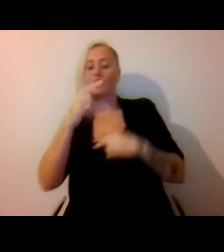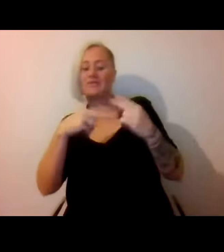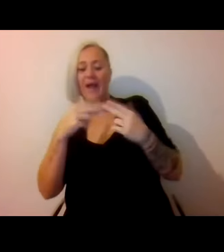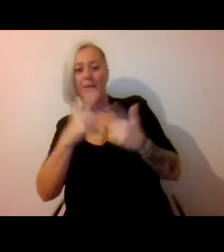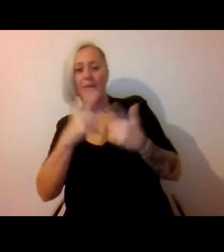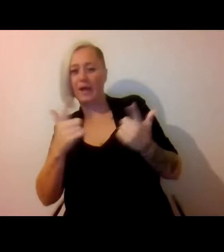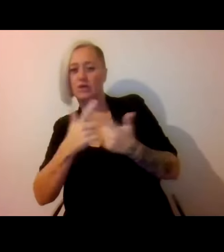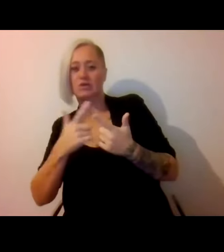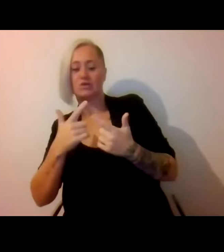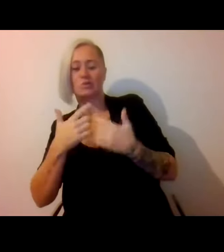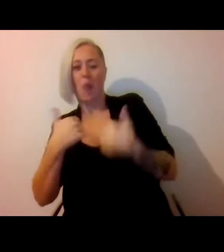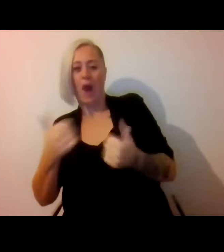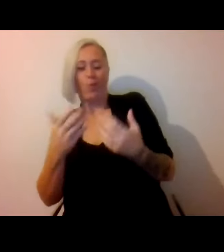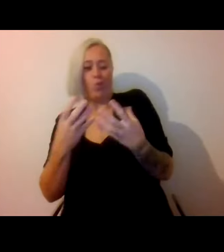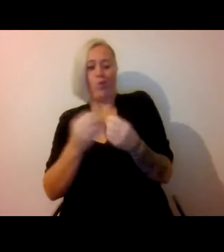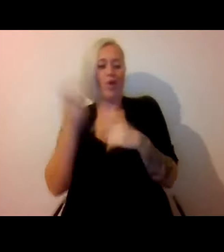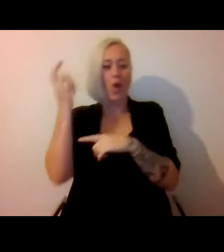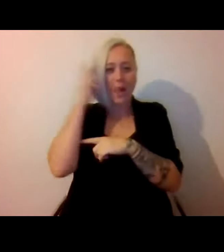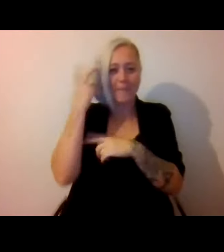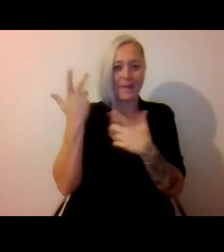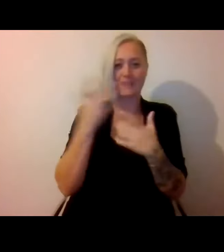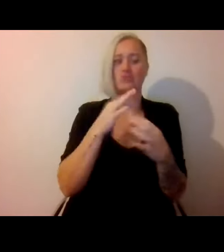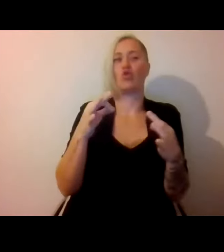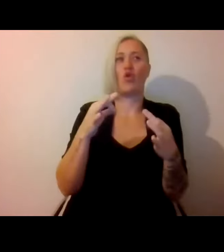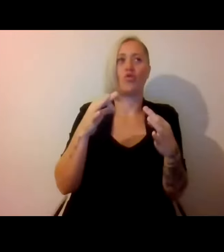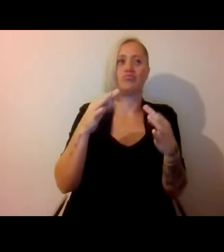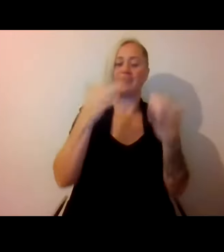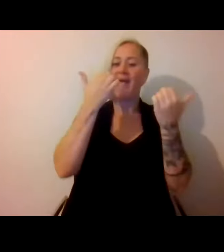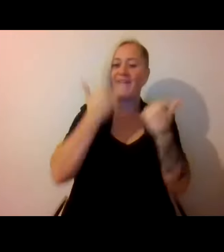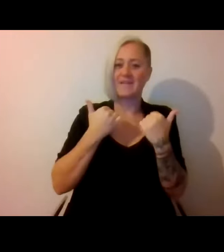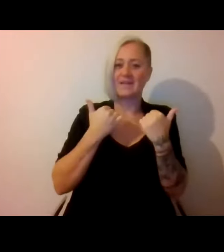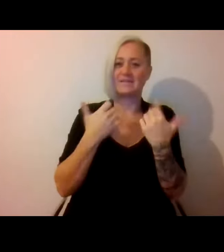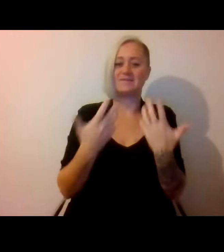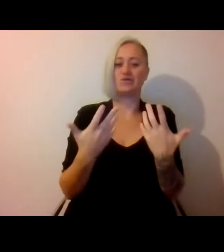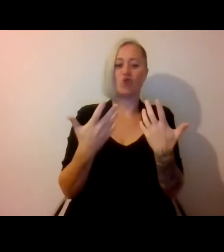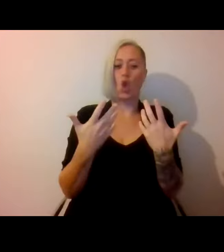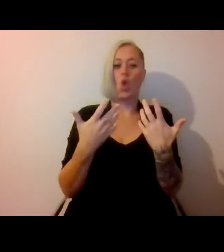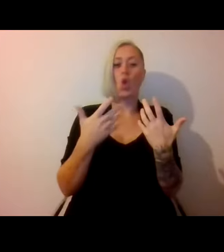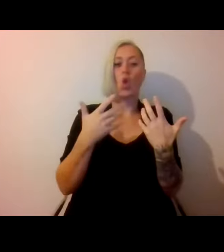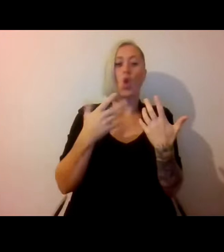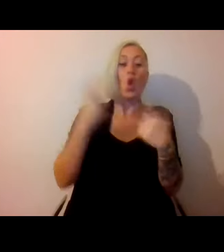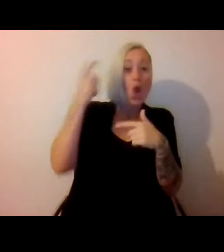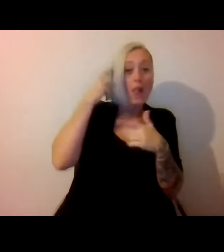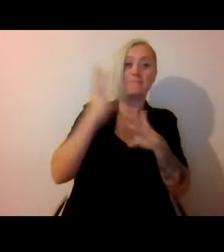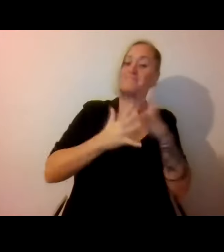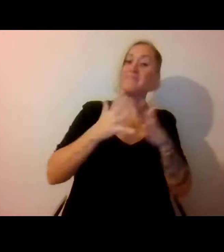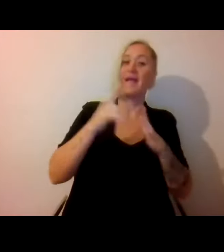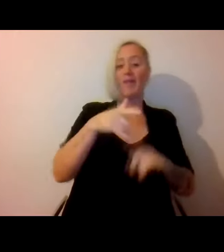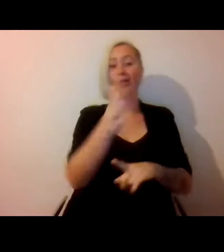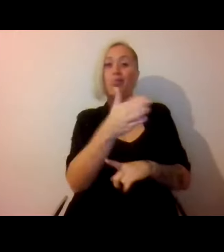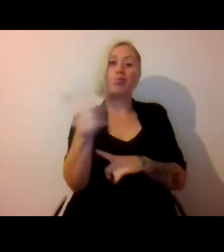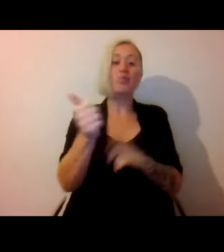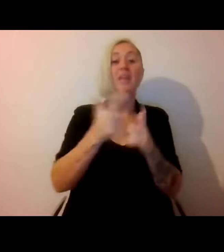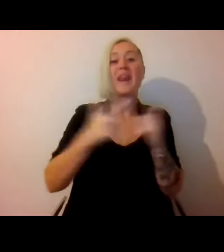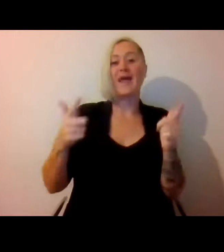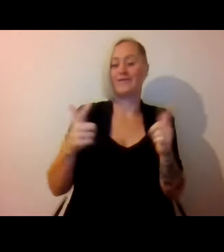it's clear that cochlear implants alone are not sufficient to guarantee language acquisition. So it's very